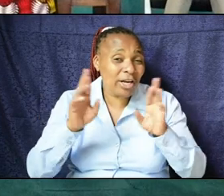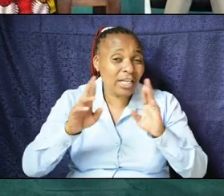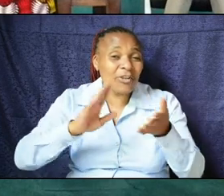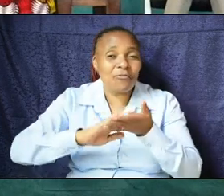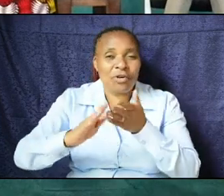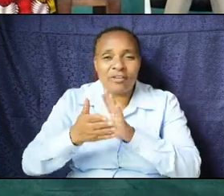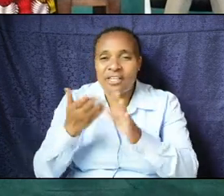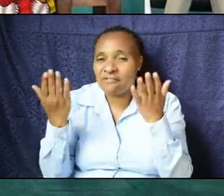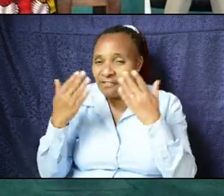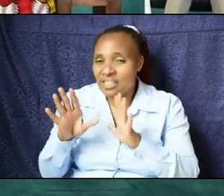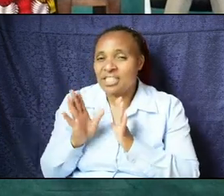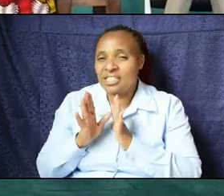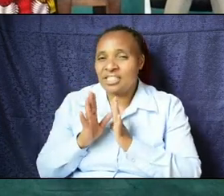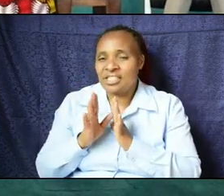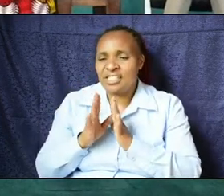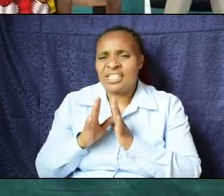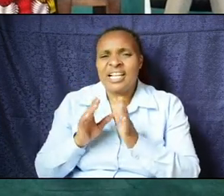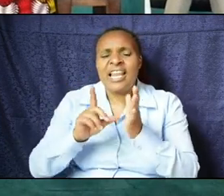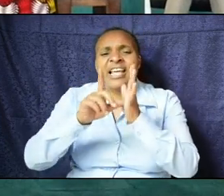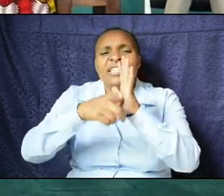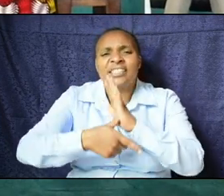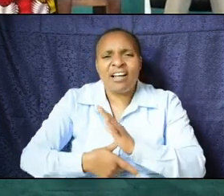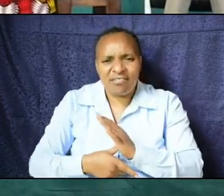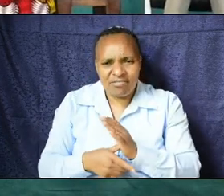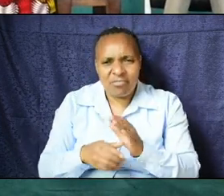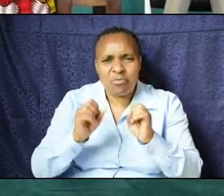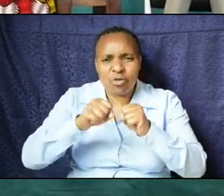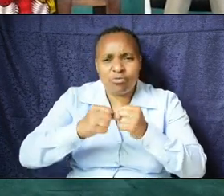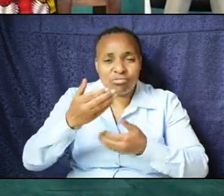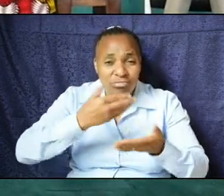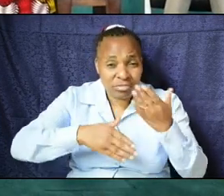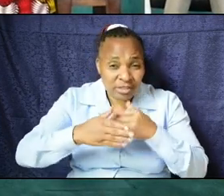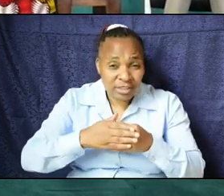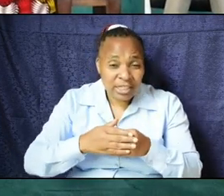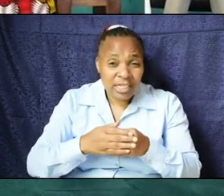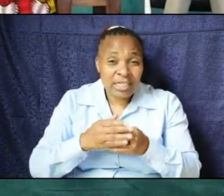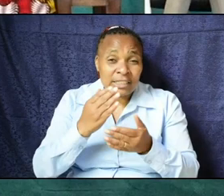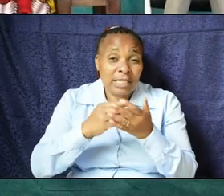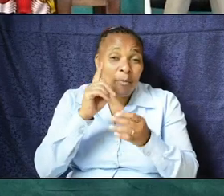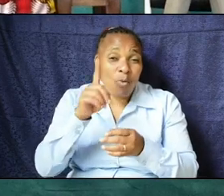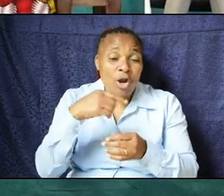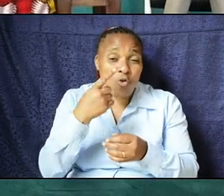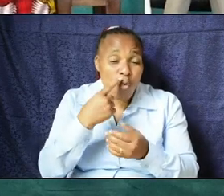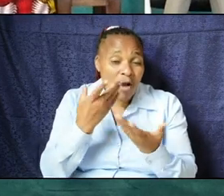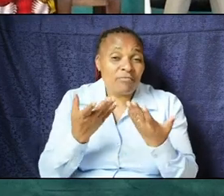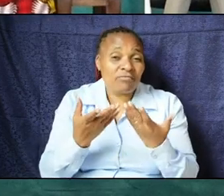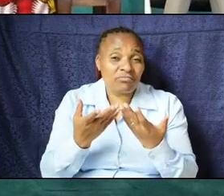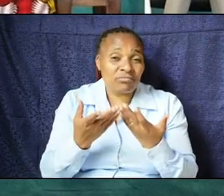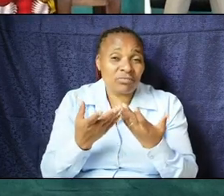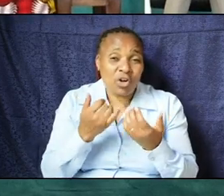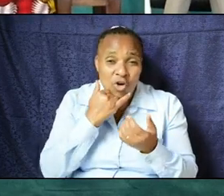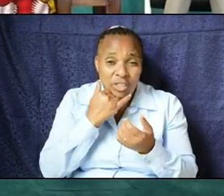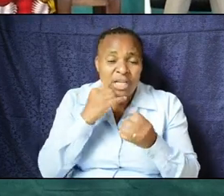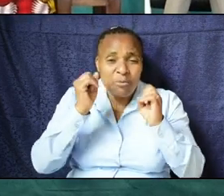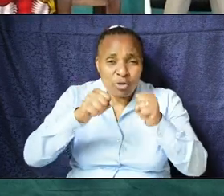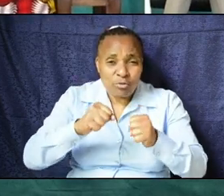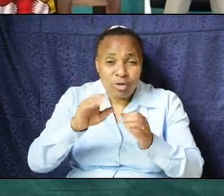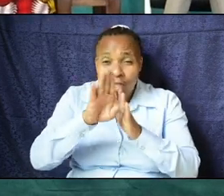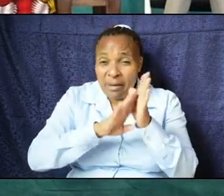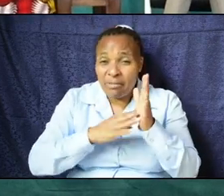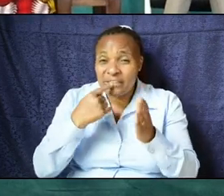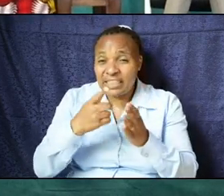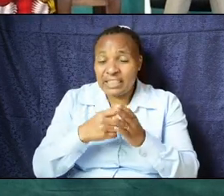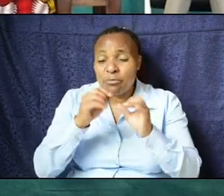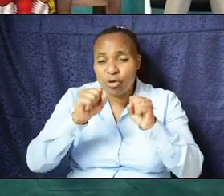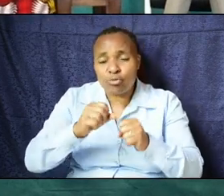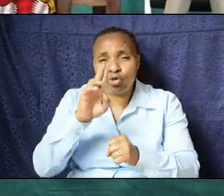them. True. Yeah. You can't reconcile with someone who you have not forgiven. The Bible says, can two walk together unless they agree?